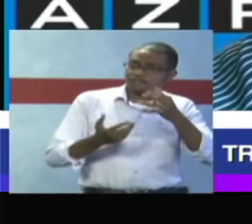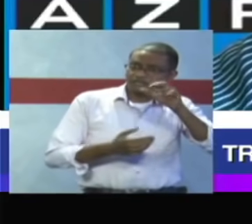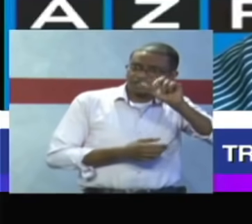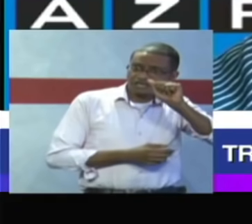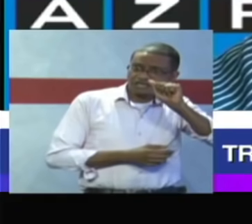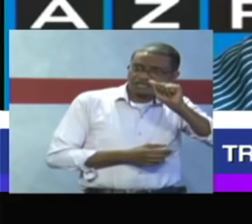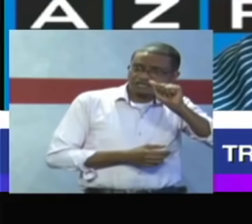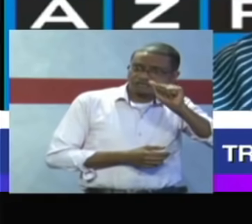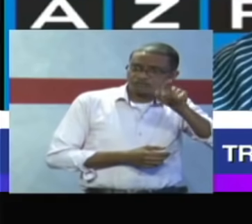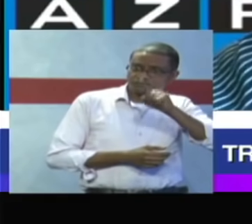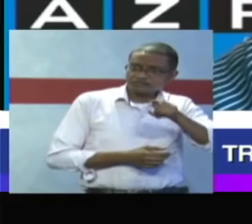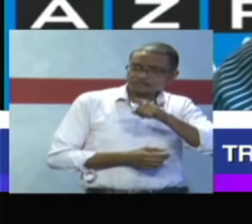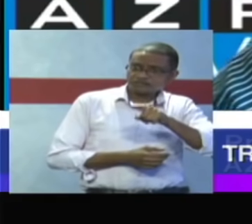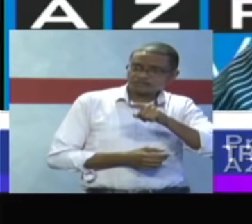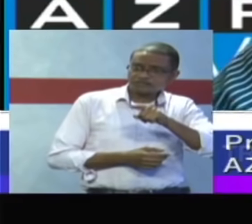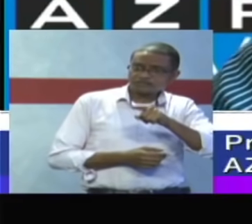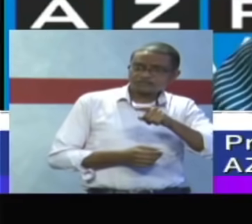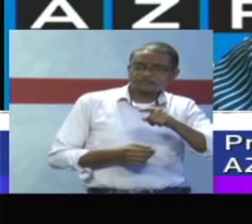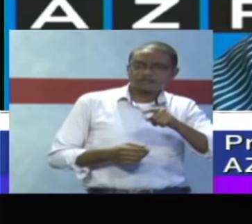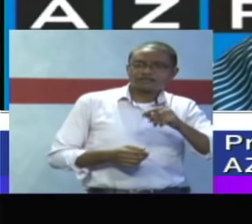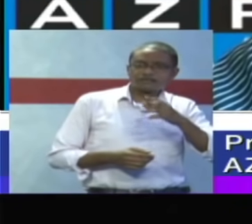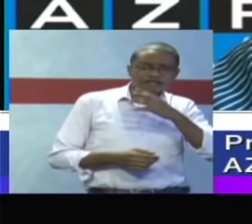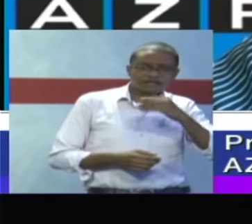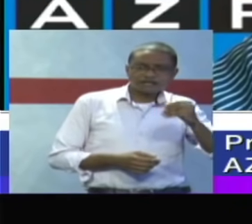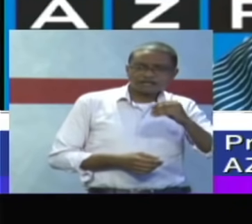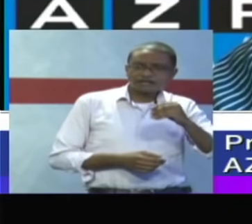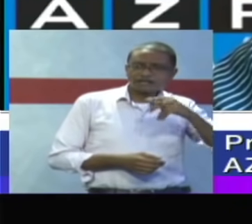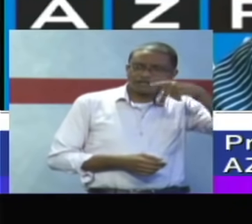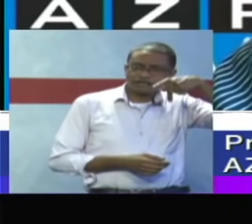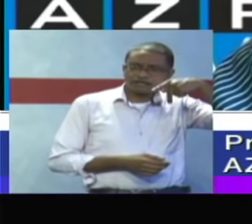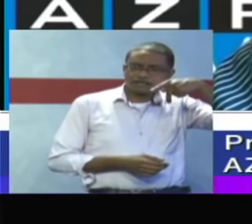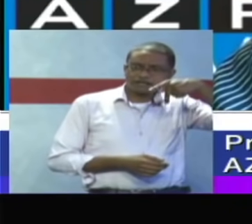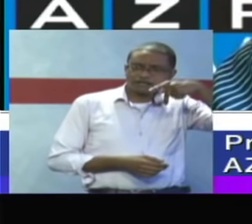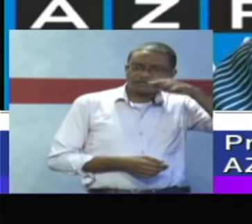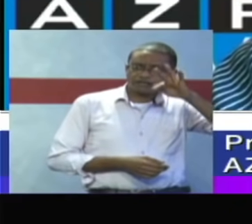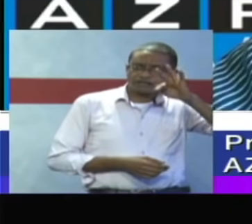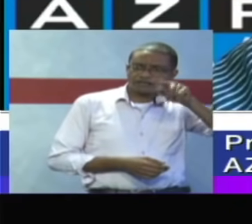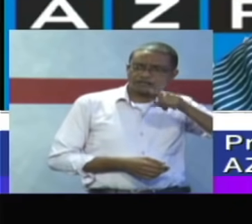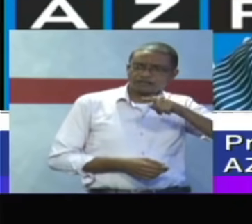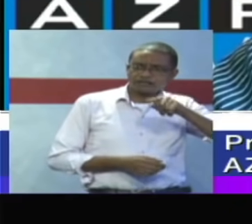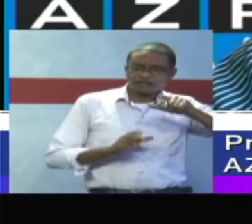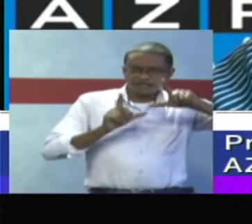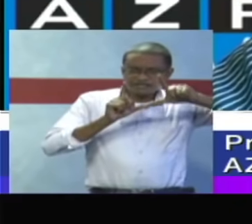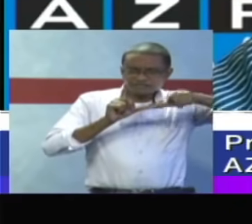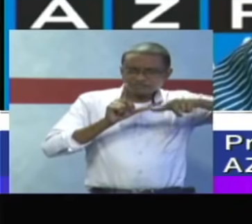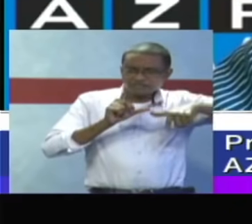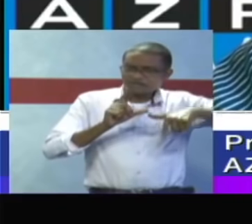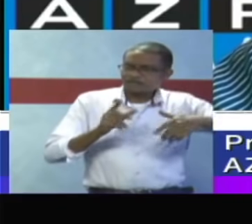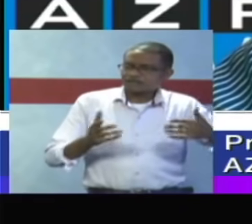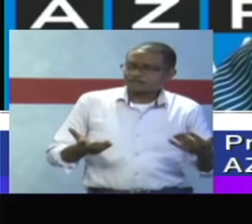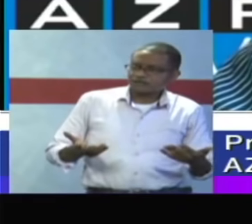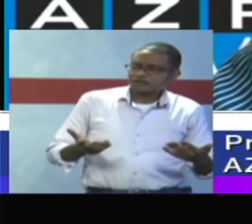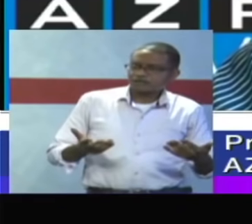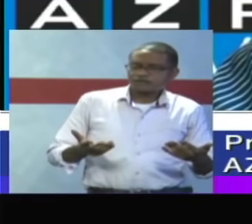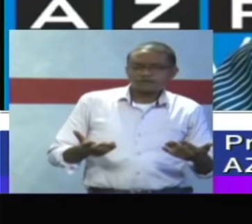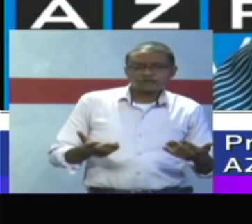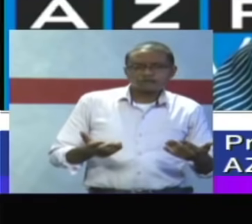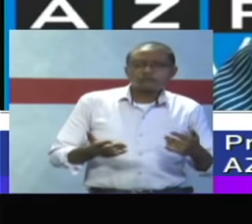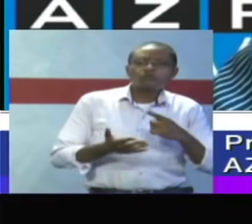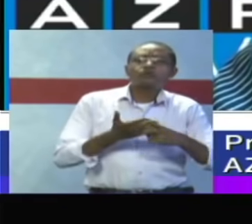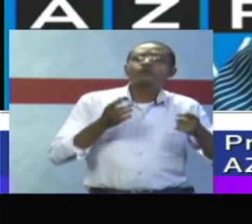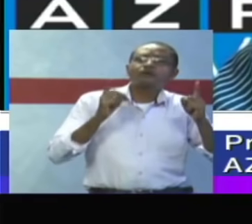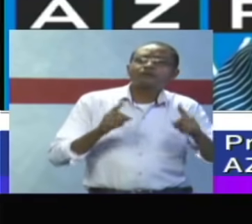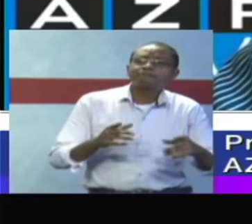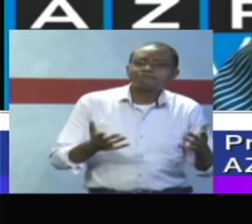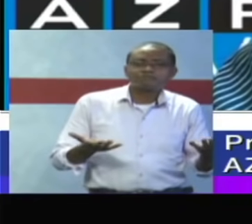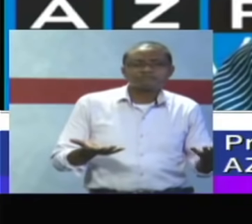AstraZeneca and Pfizer vaccines that are about to expire. What is going to happen to them, if we